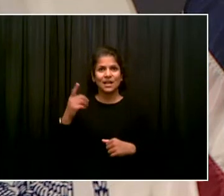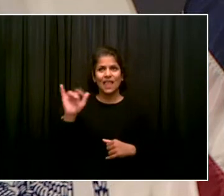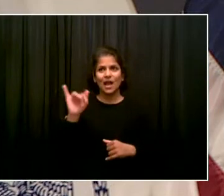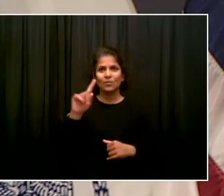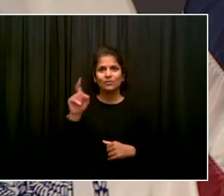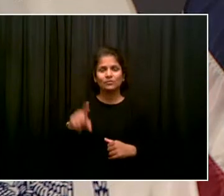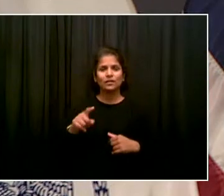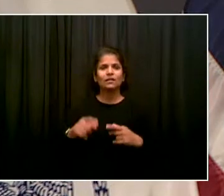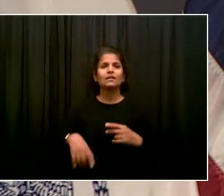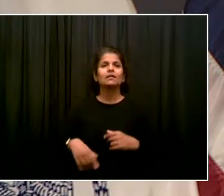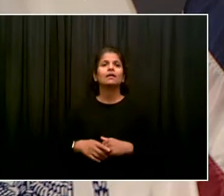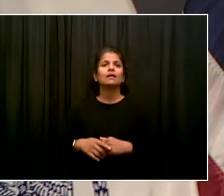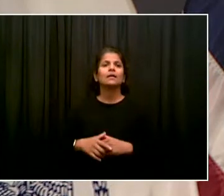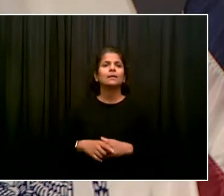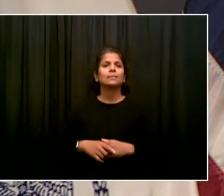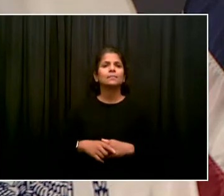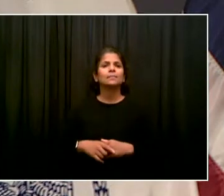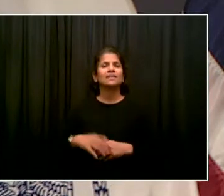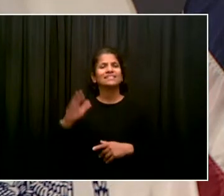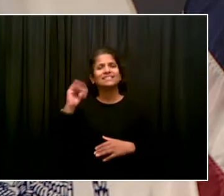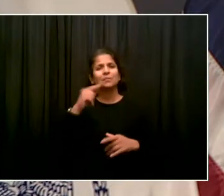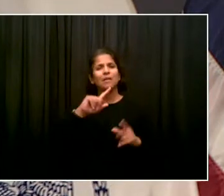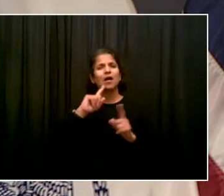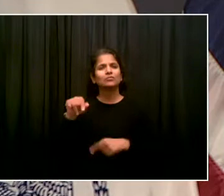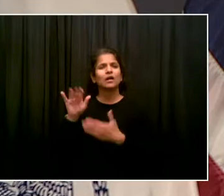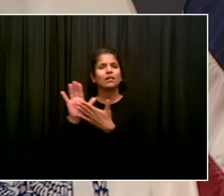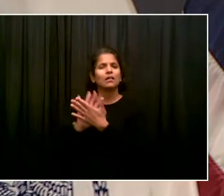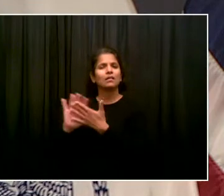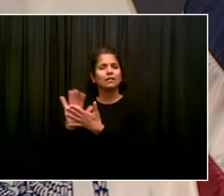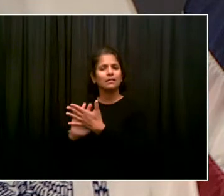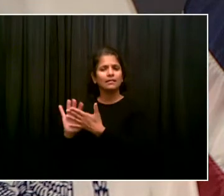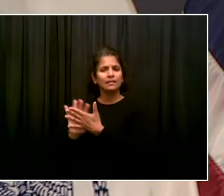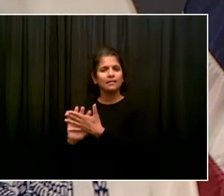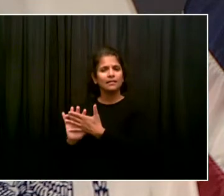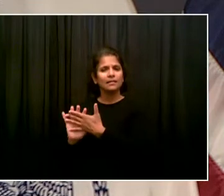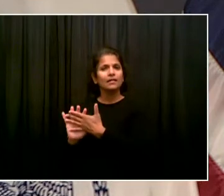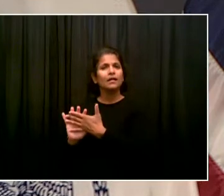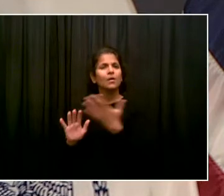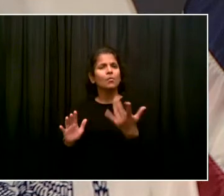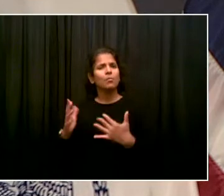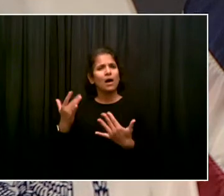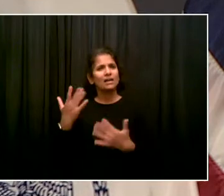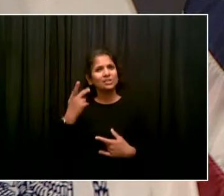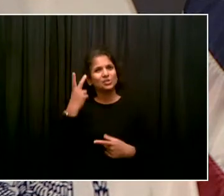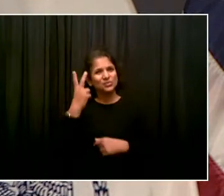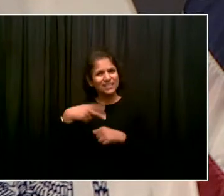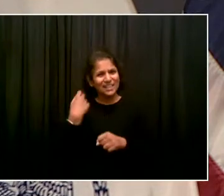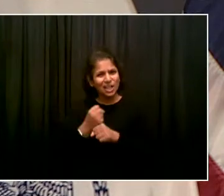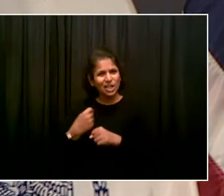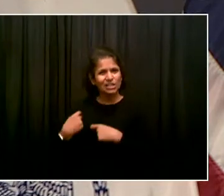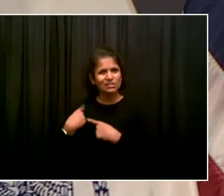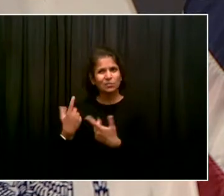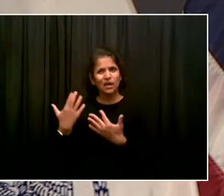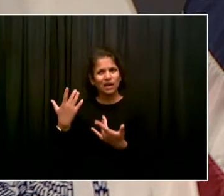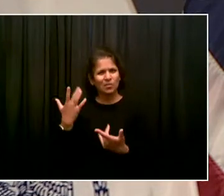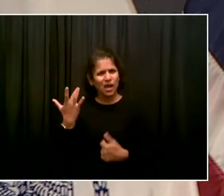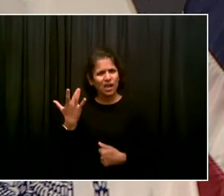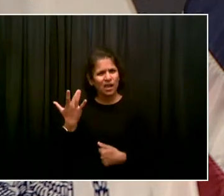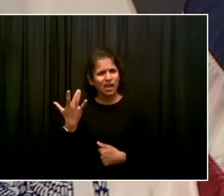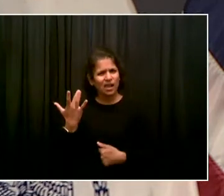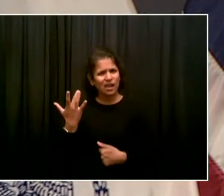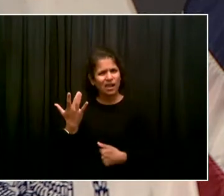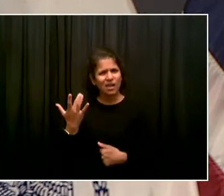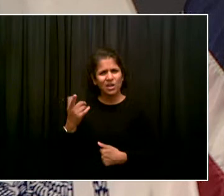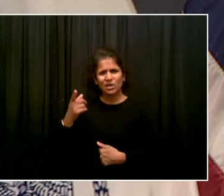the main question, which is why did it take you 2 years to appeal that determination?